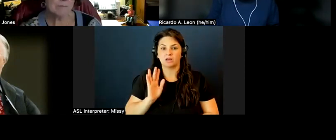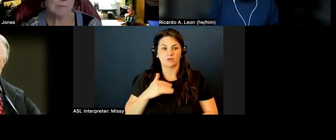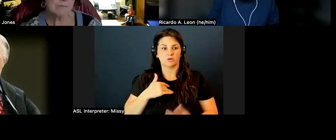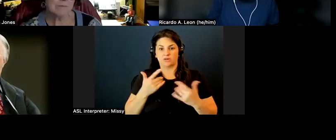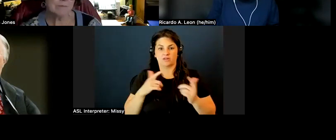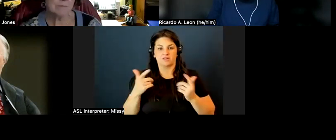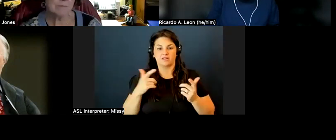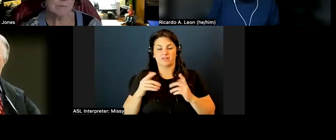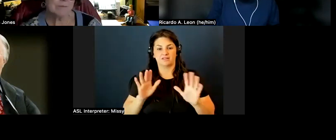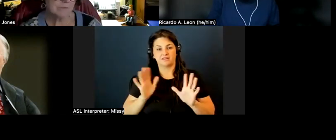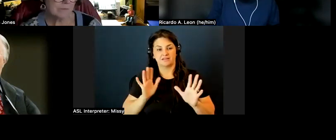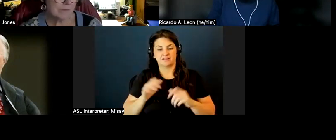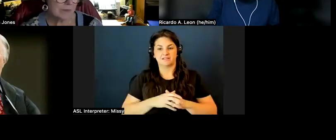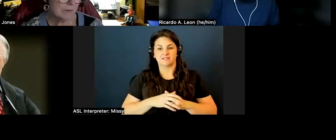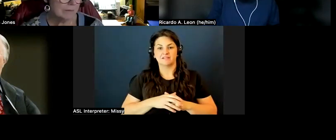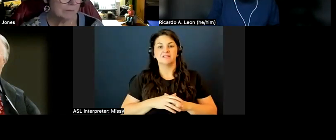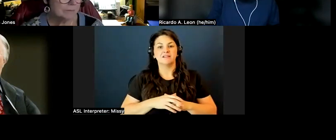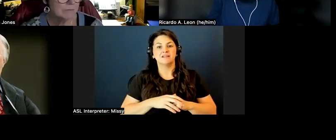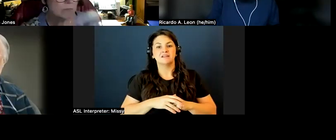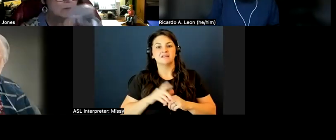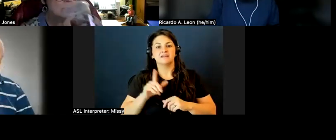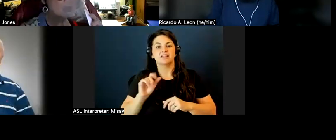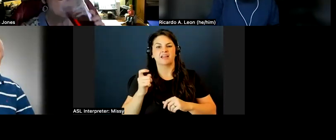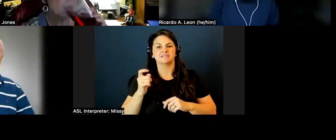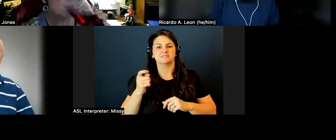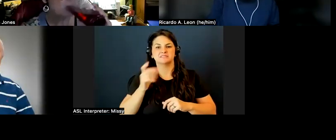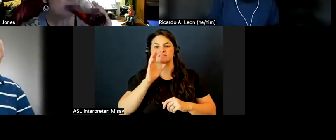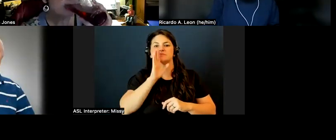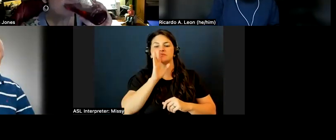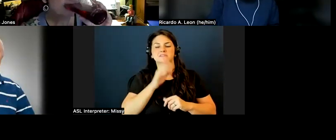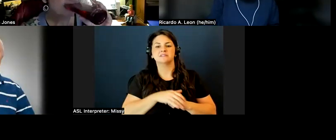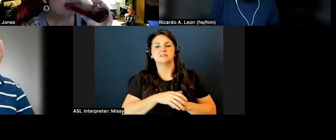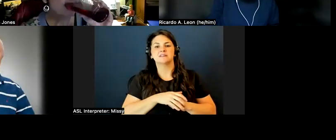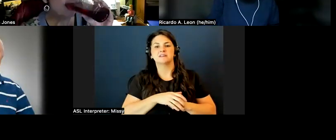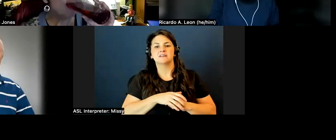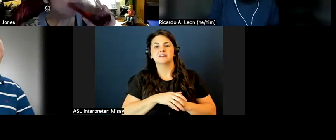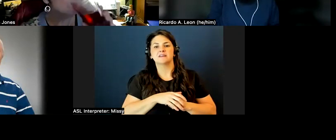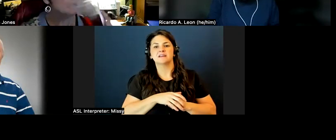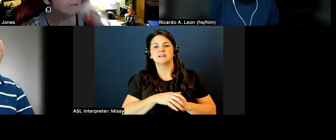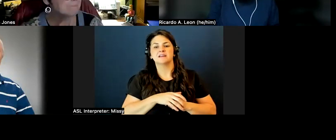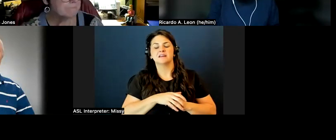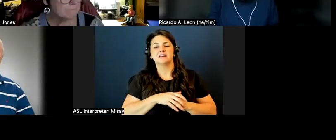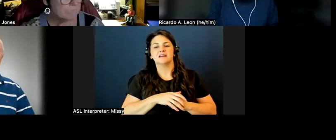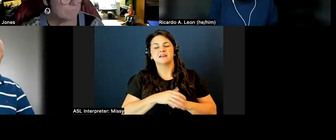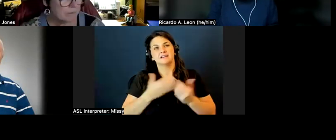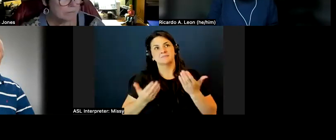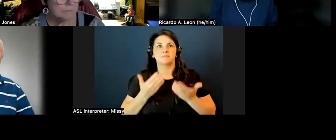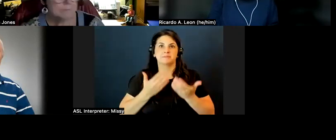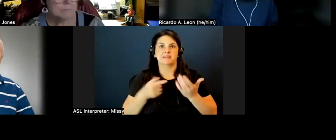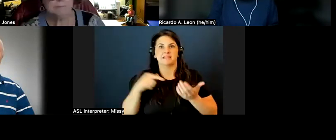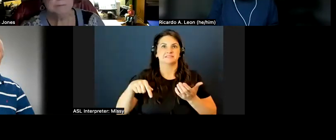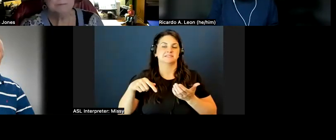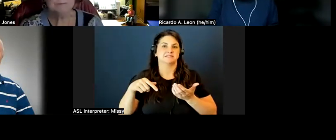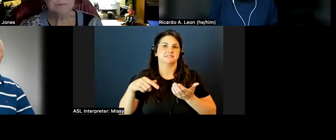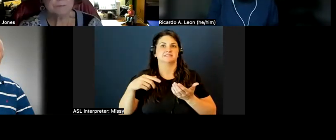Sorry, Lex, you go ahead. Yeah, if I can, I maybe use this as an object lesson.